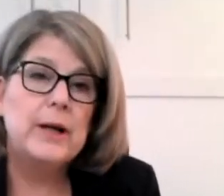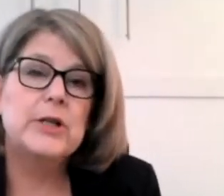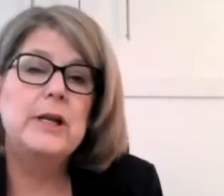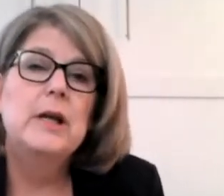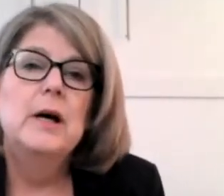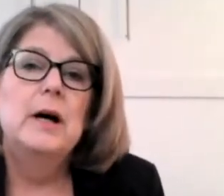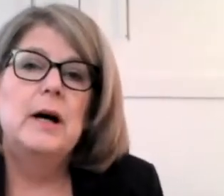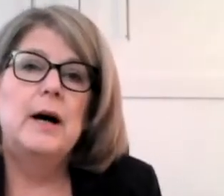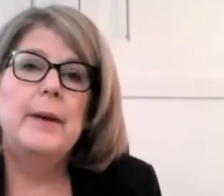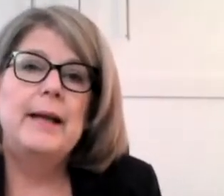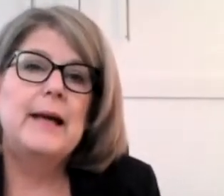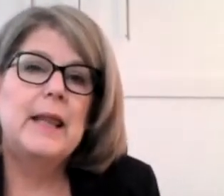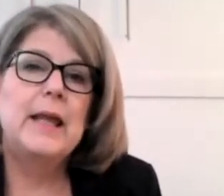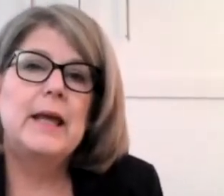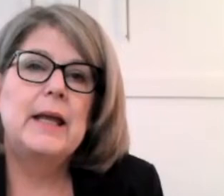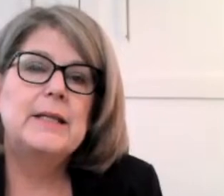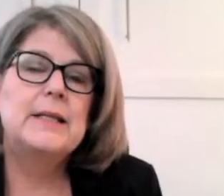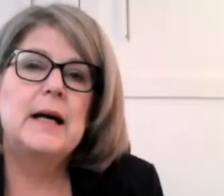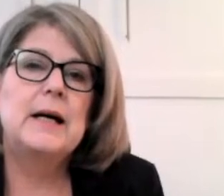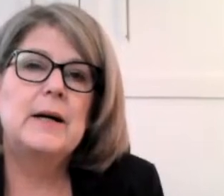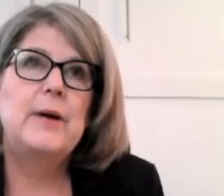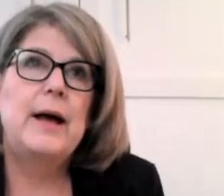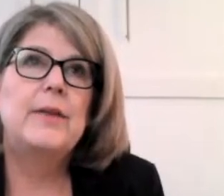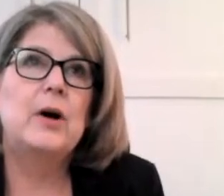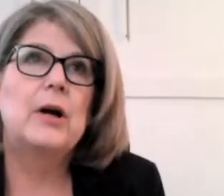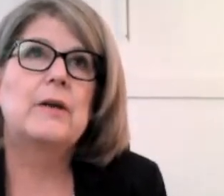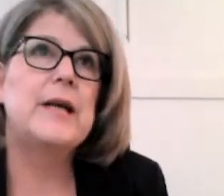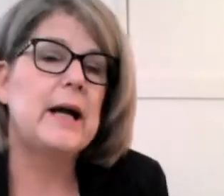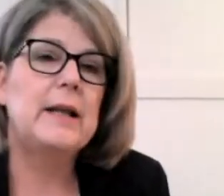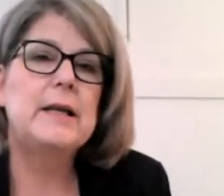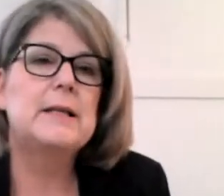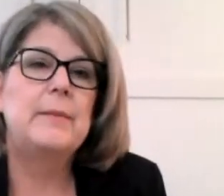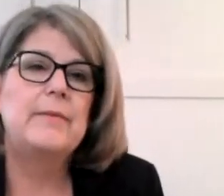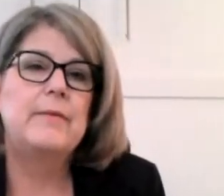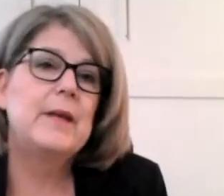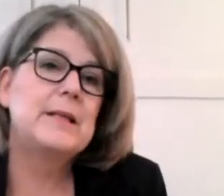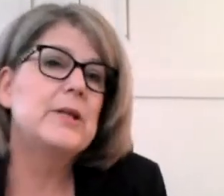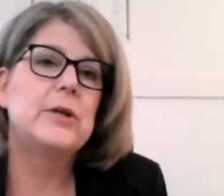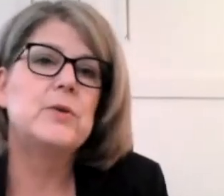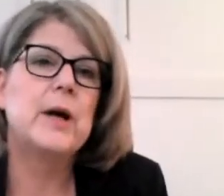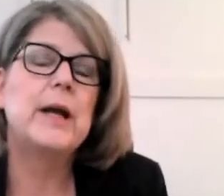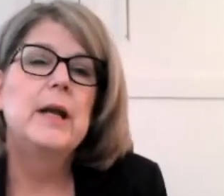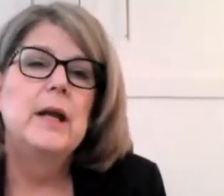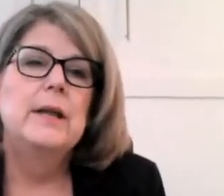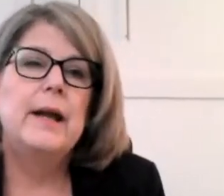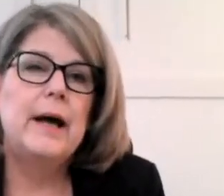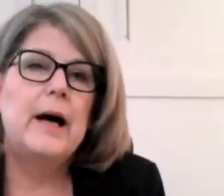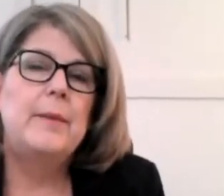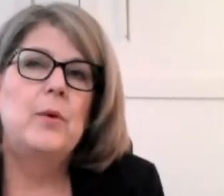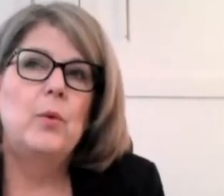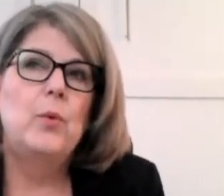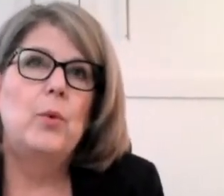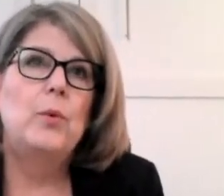important question. And I think it's at the heart of tackling some of these issues, right? That